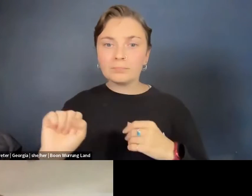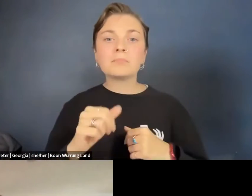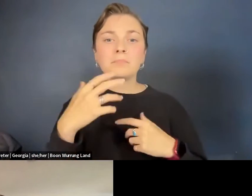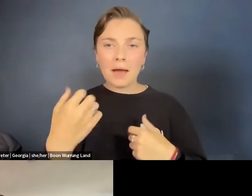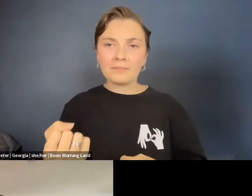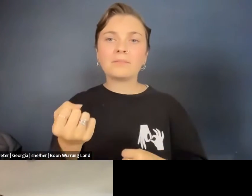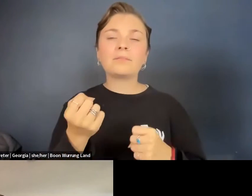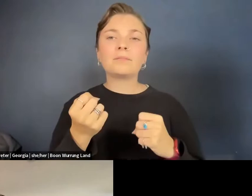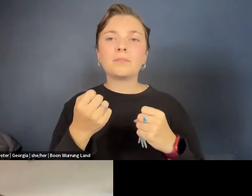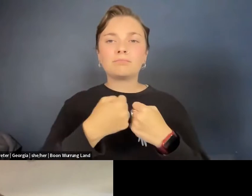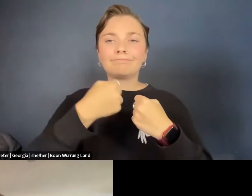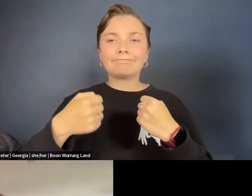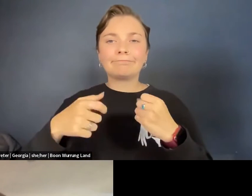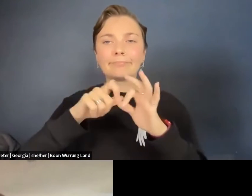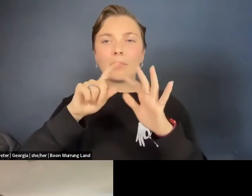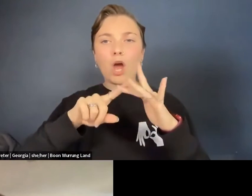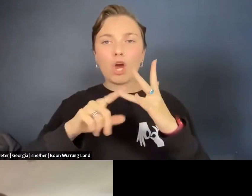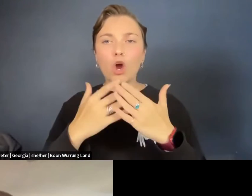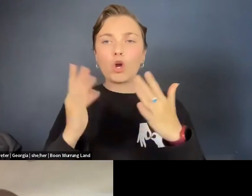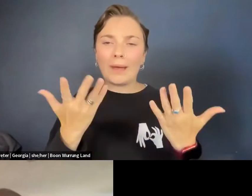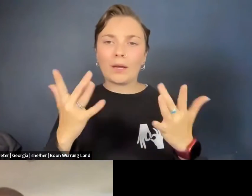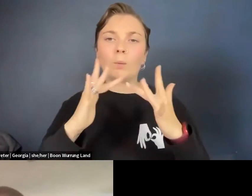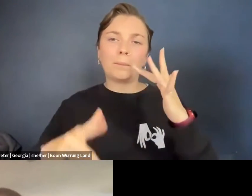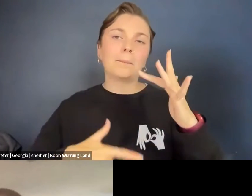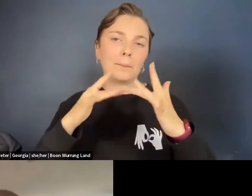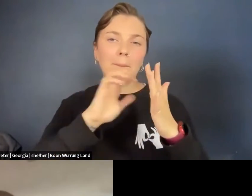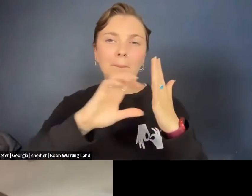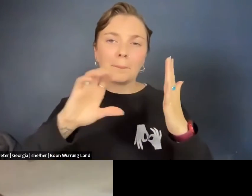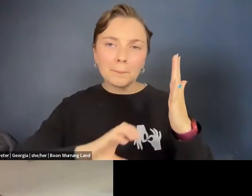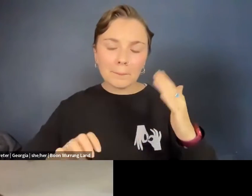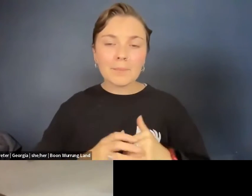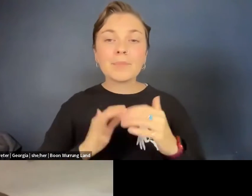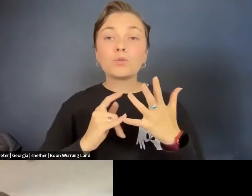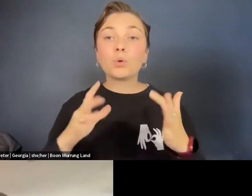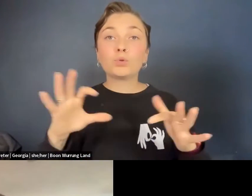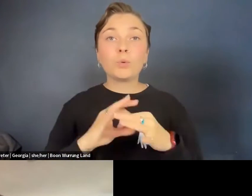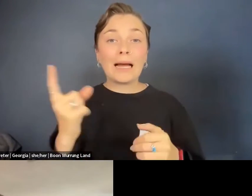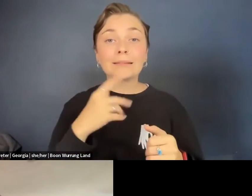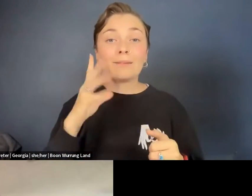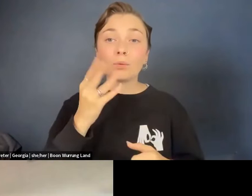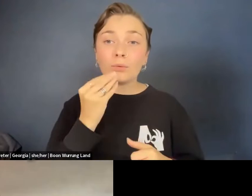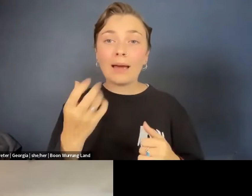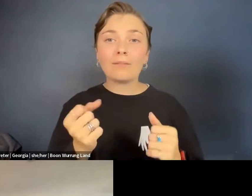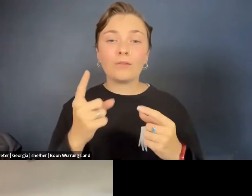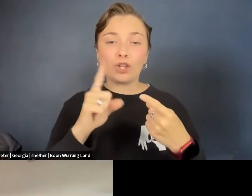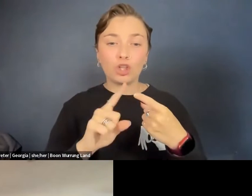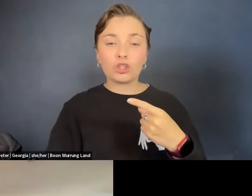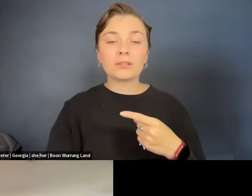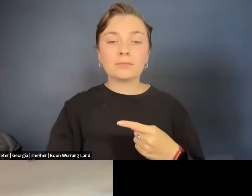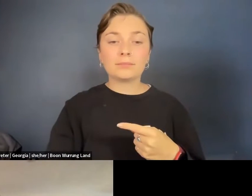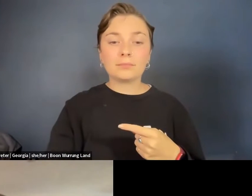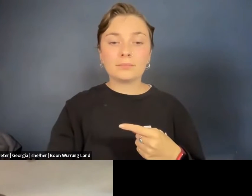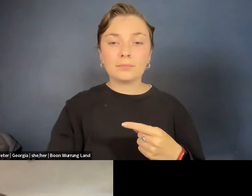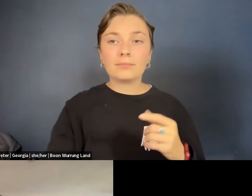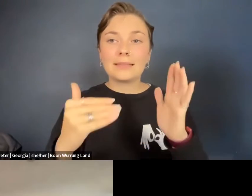are extended bios available on the website. So joining us this afternoon, we have first of all,